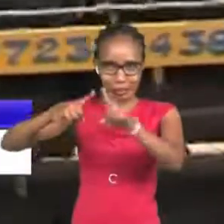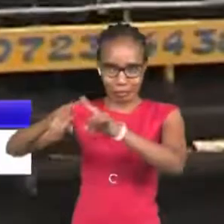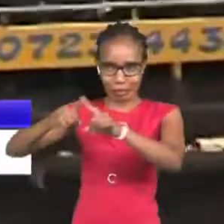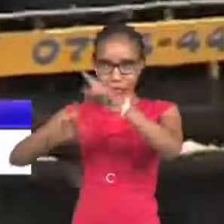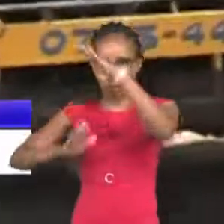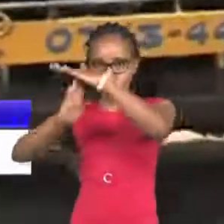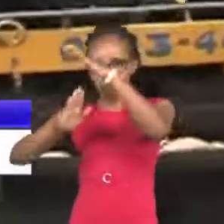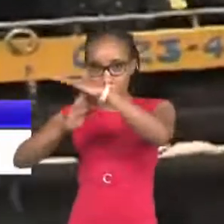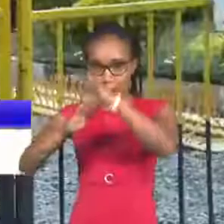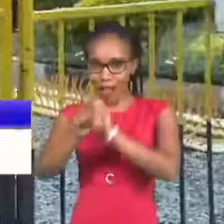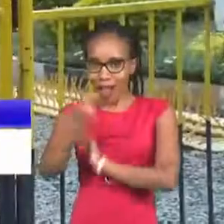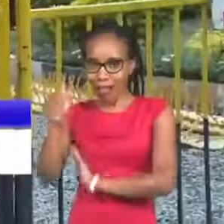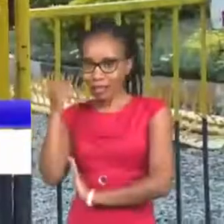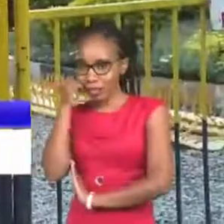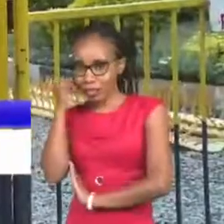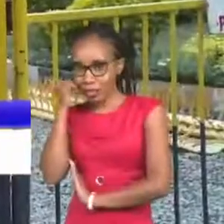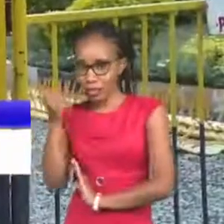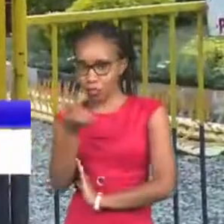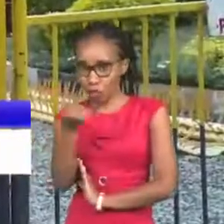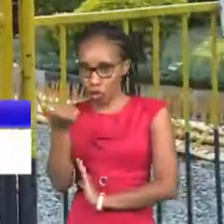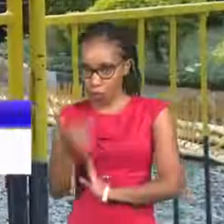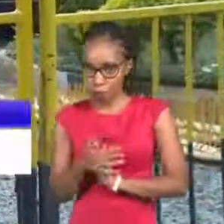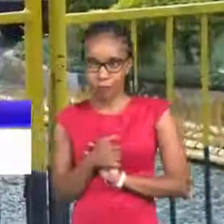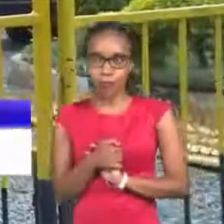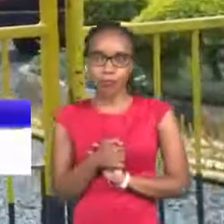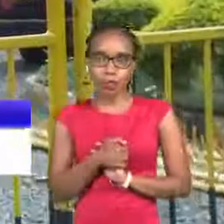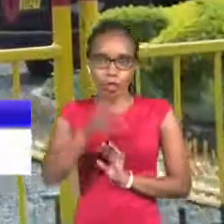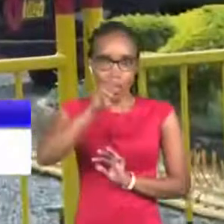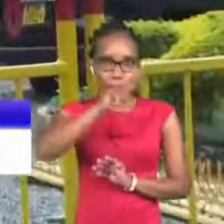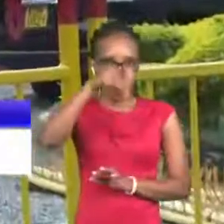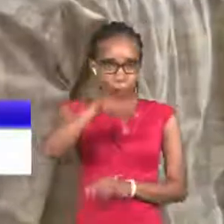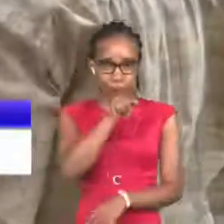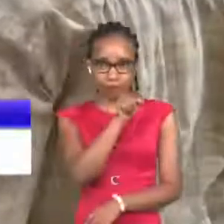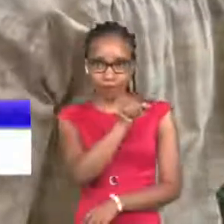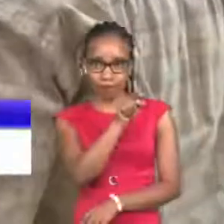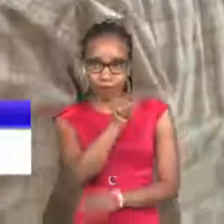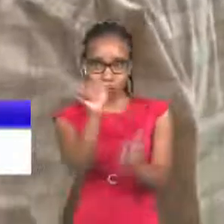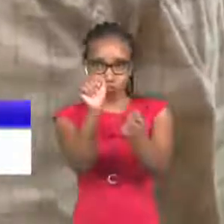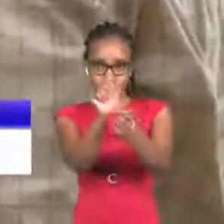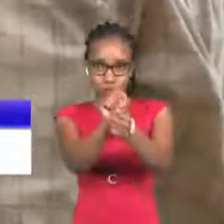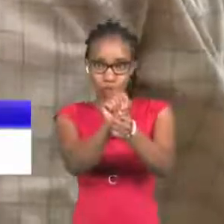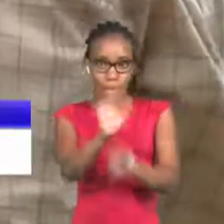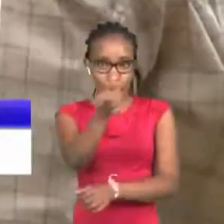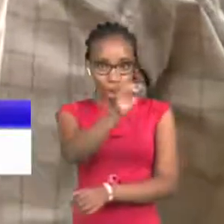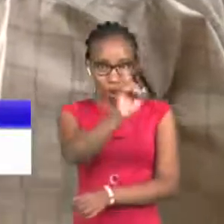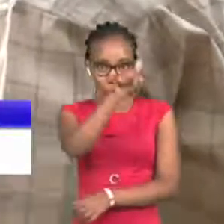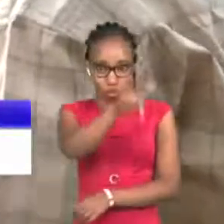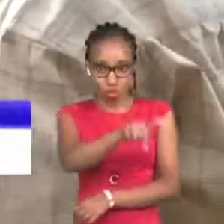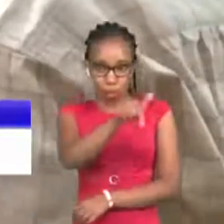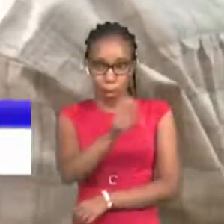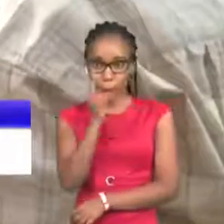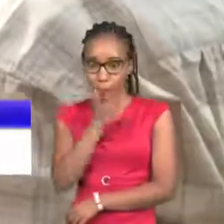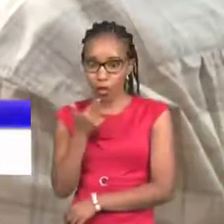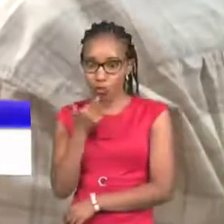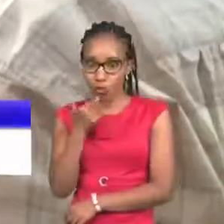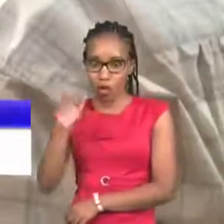injuring two others in the process. The vocal Member of Parliament was arrested in Nairobi today by detectives